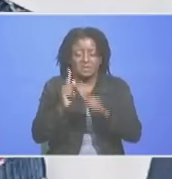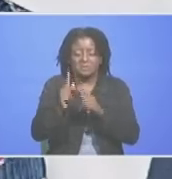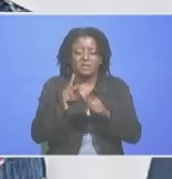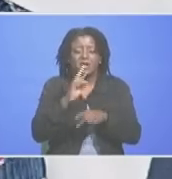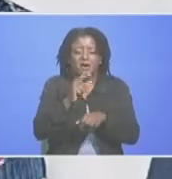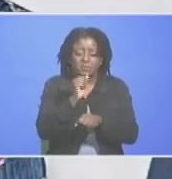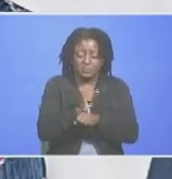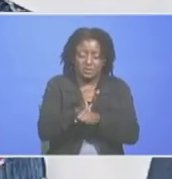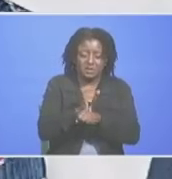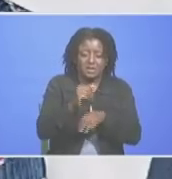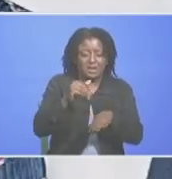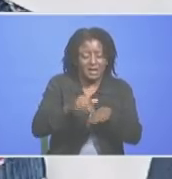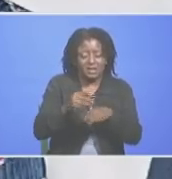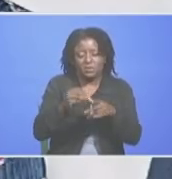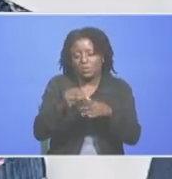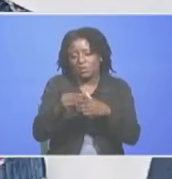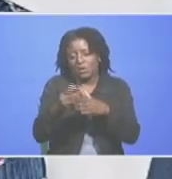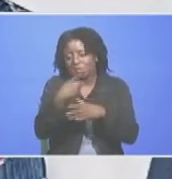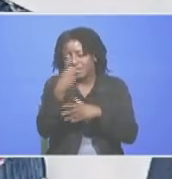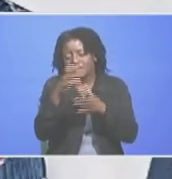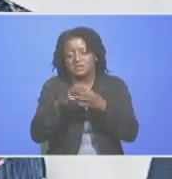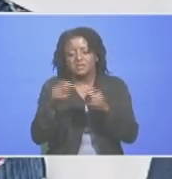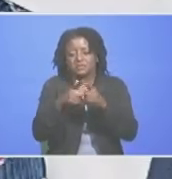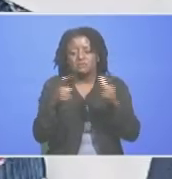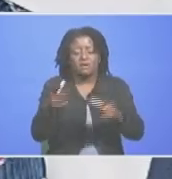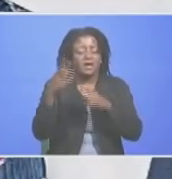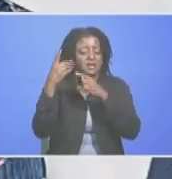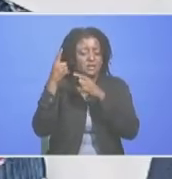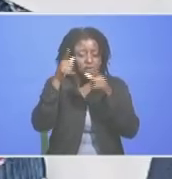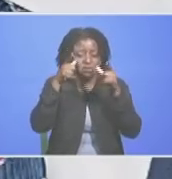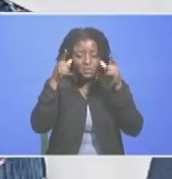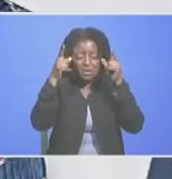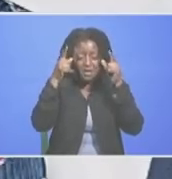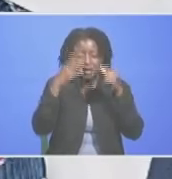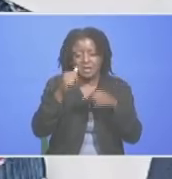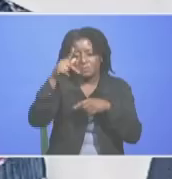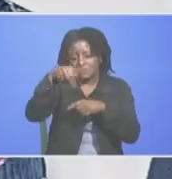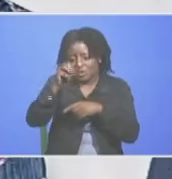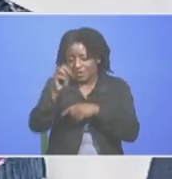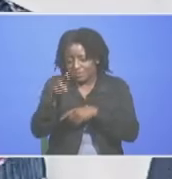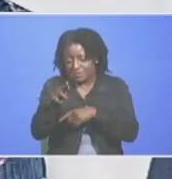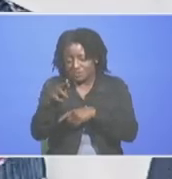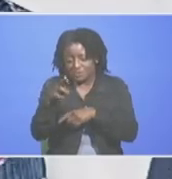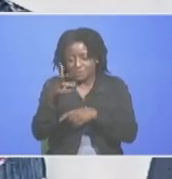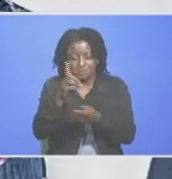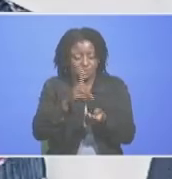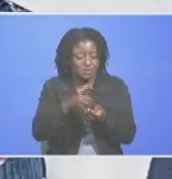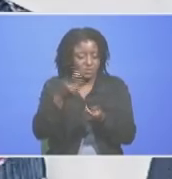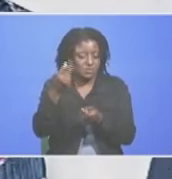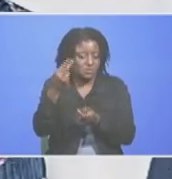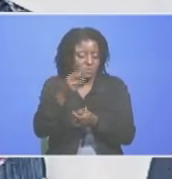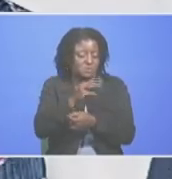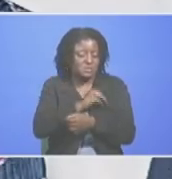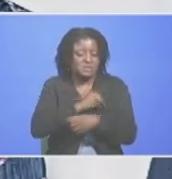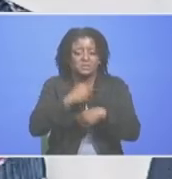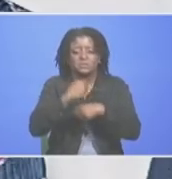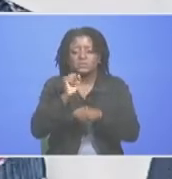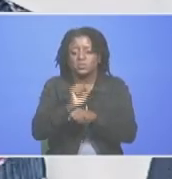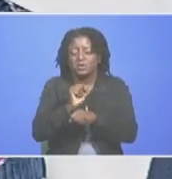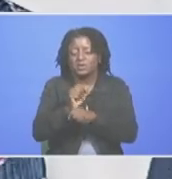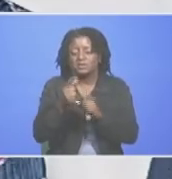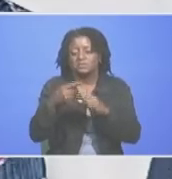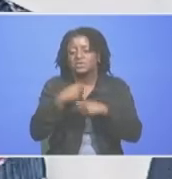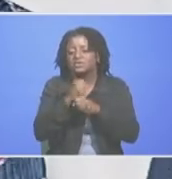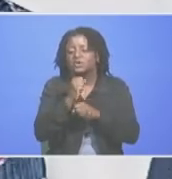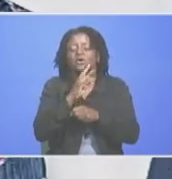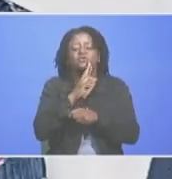or as a direct result of the Grand Lucayan, and Prime Minister Dr. the Honorable Hubert Minnis is working to ensure a real